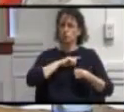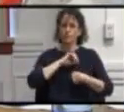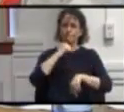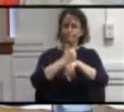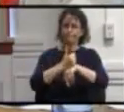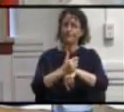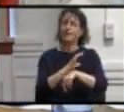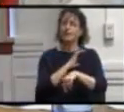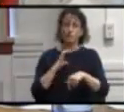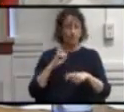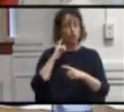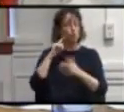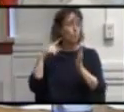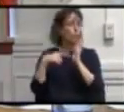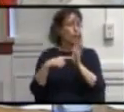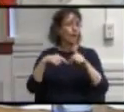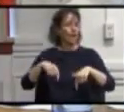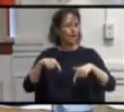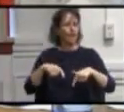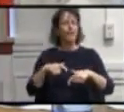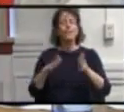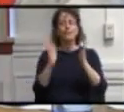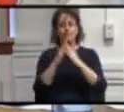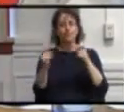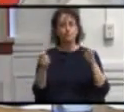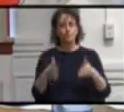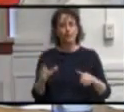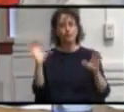town manager search process.